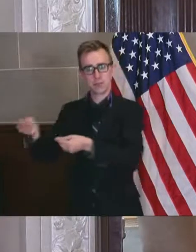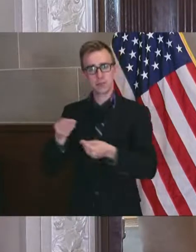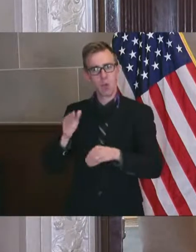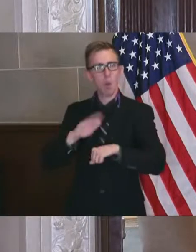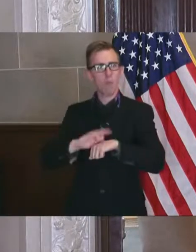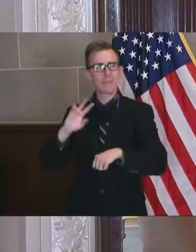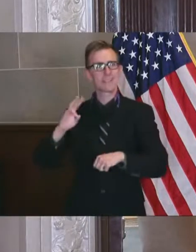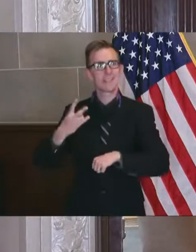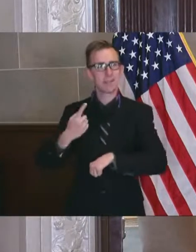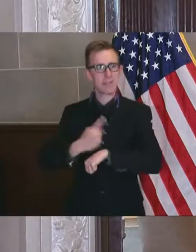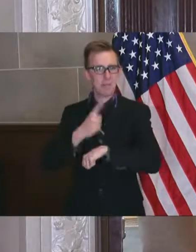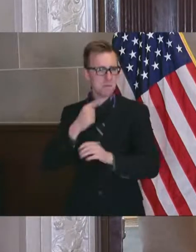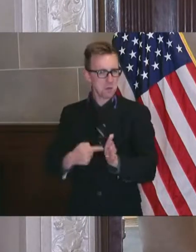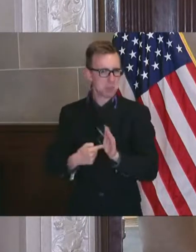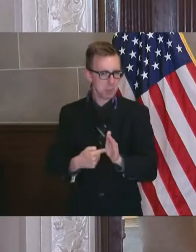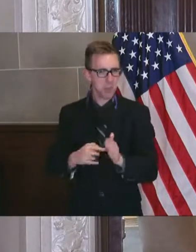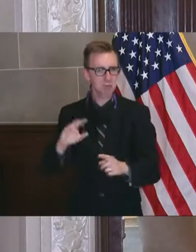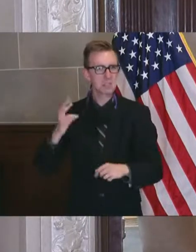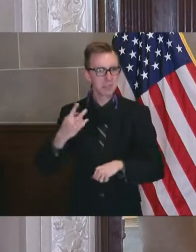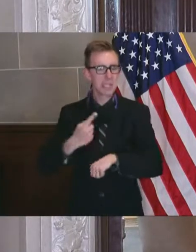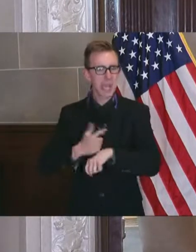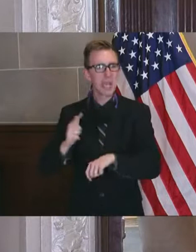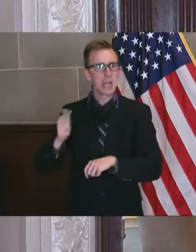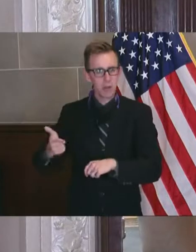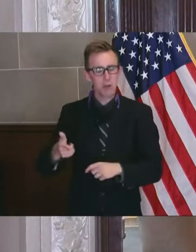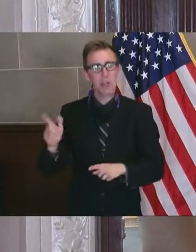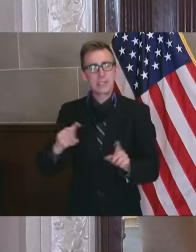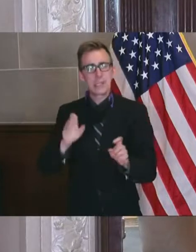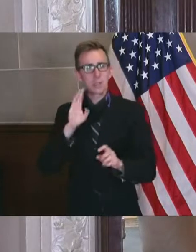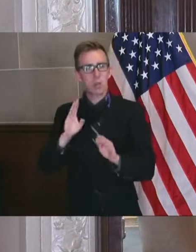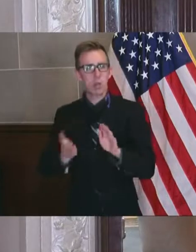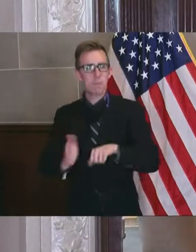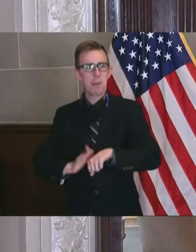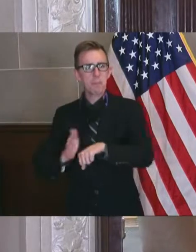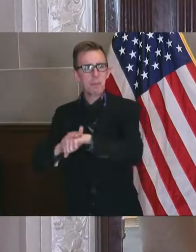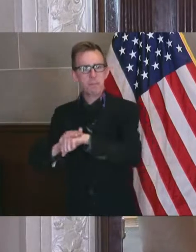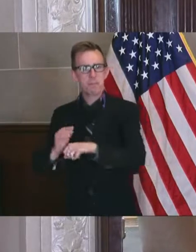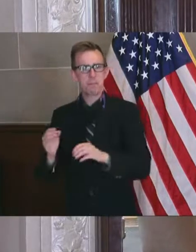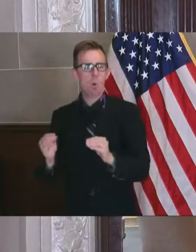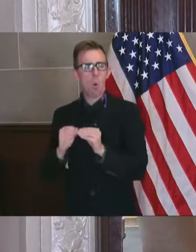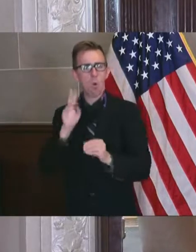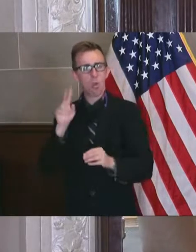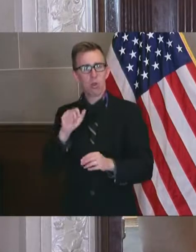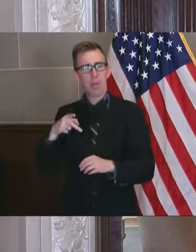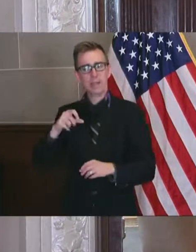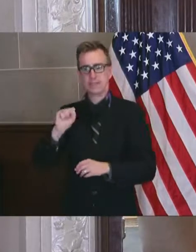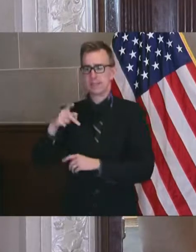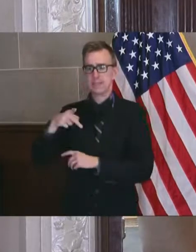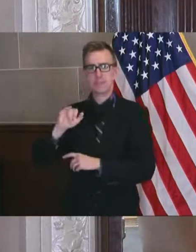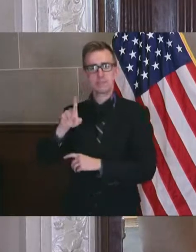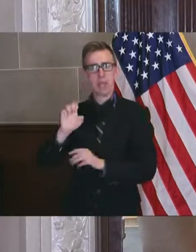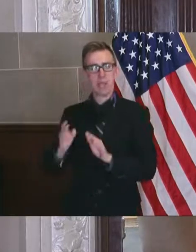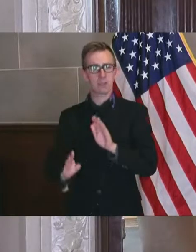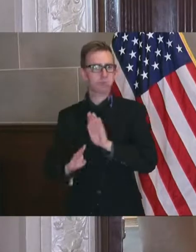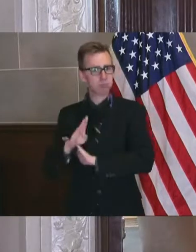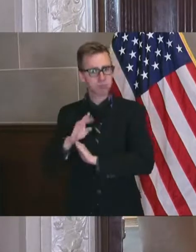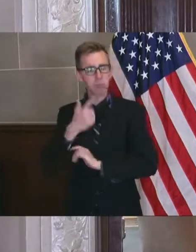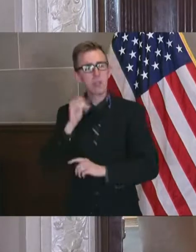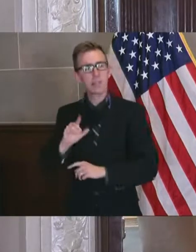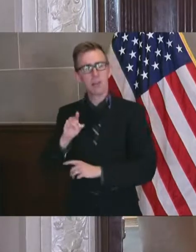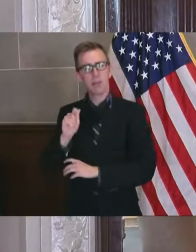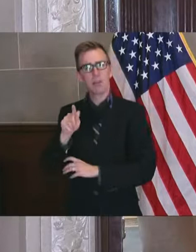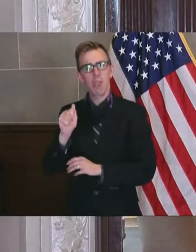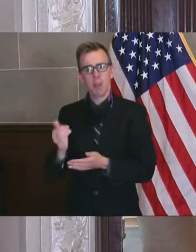7th day, let's just take for example, and those tests are going to go up, and it's going to look like a high positive spike, but it's simply because you get all that data